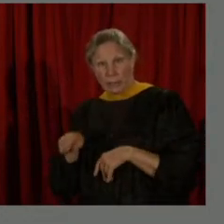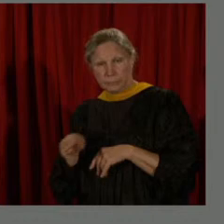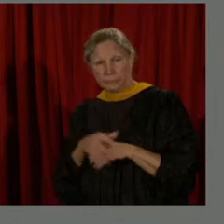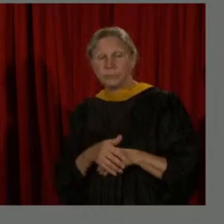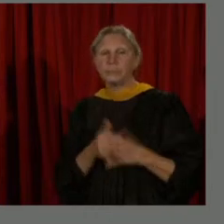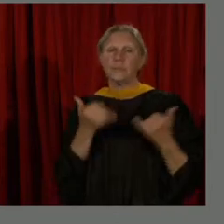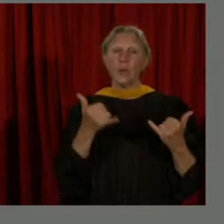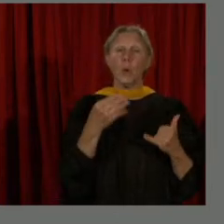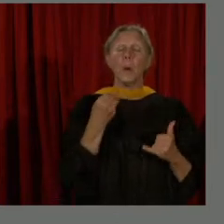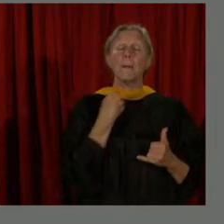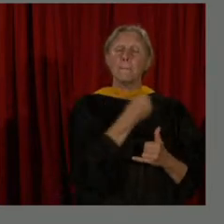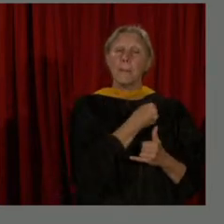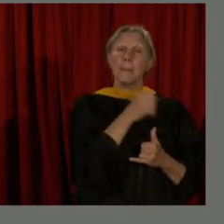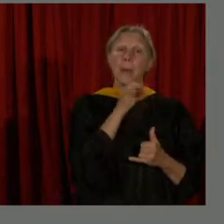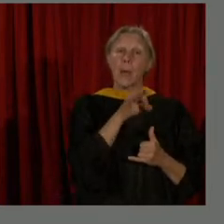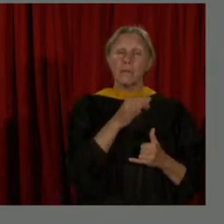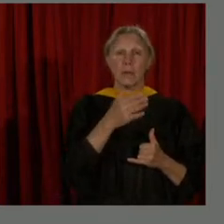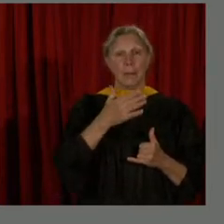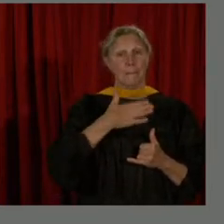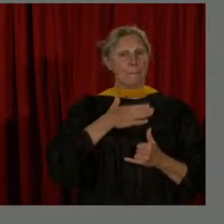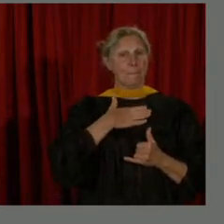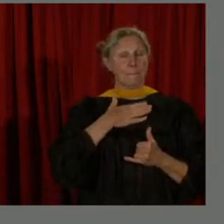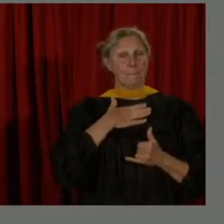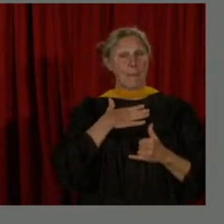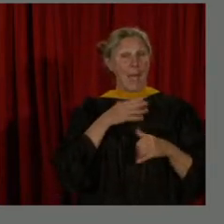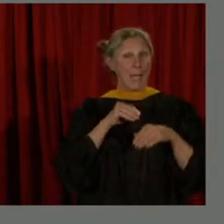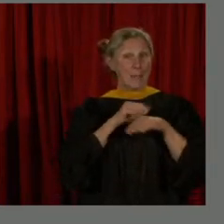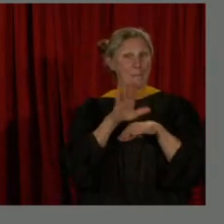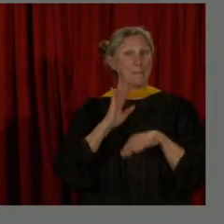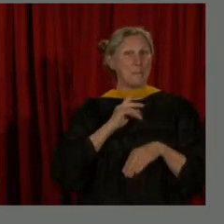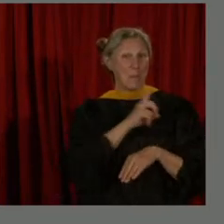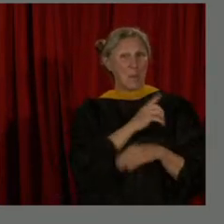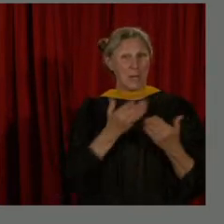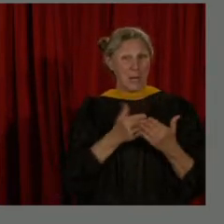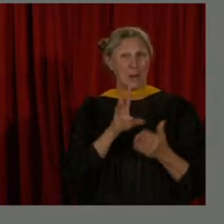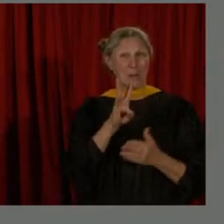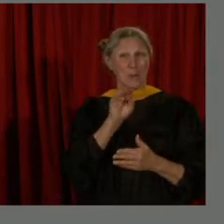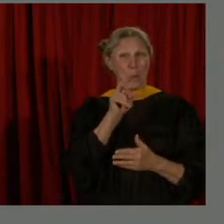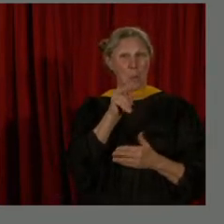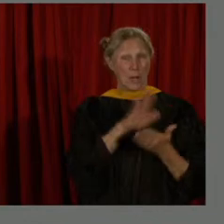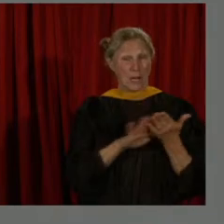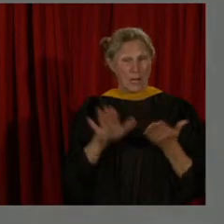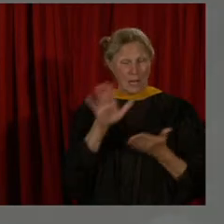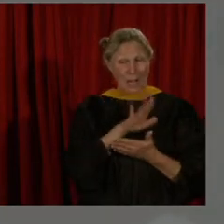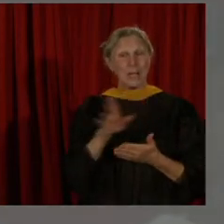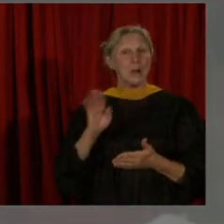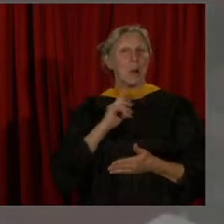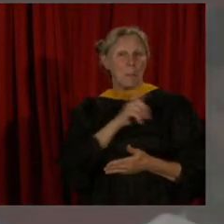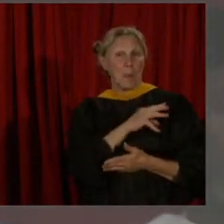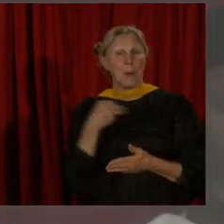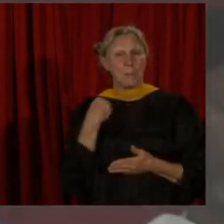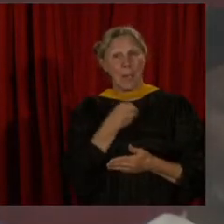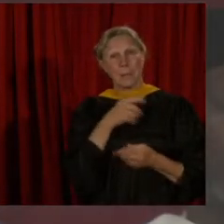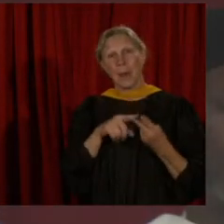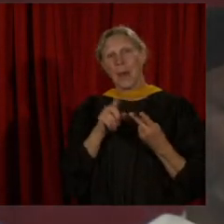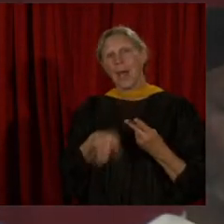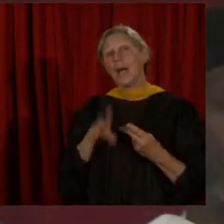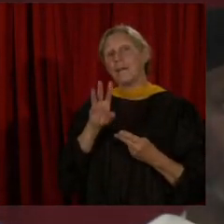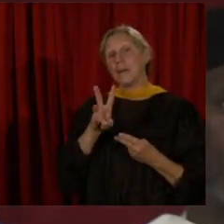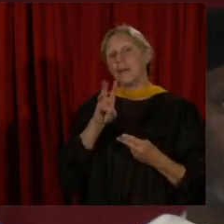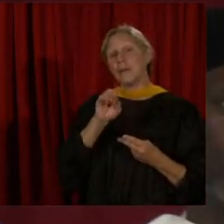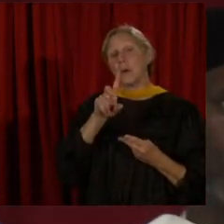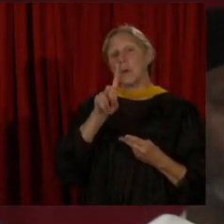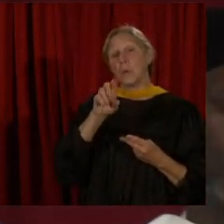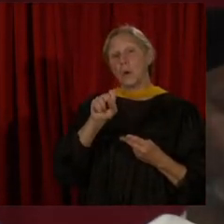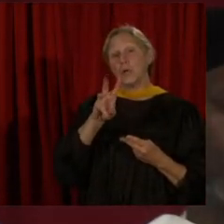current member of my executive advisory board in the Walton College and is a board member of the Brandon Burlsworth